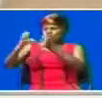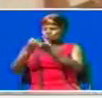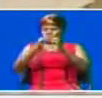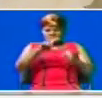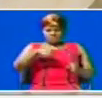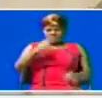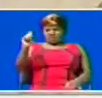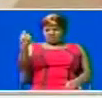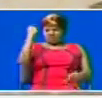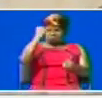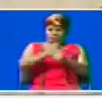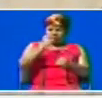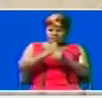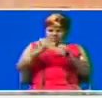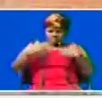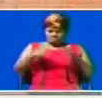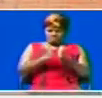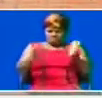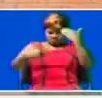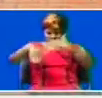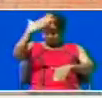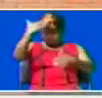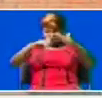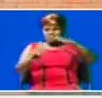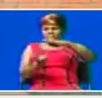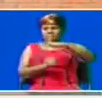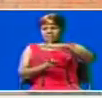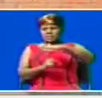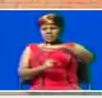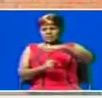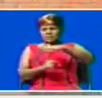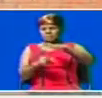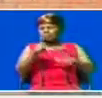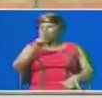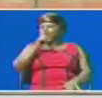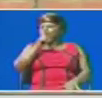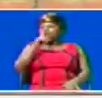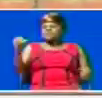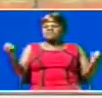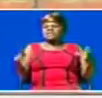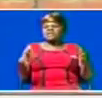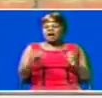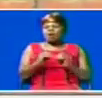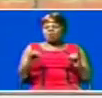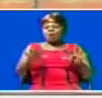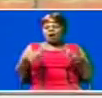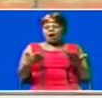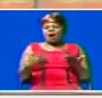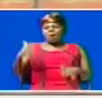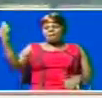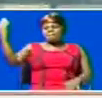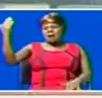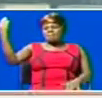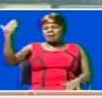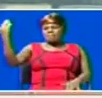are Kenyan workers in the public universities. But with the ministry mum on the matter, it remains unclear how long the third lecturer's strike